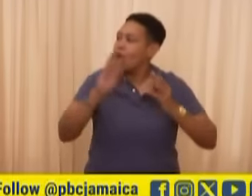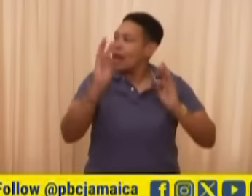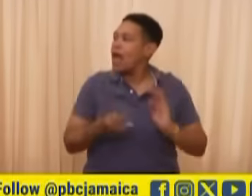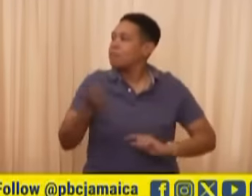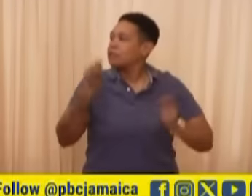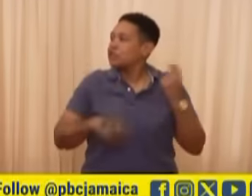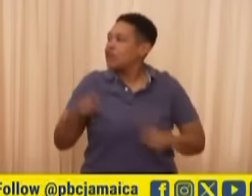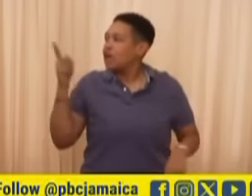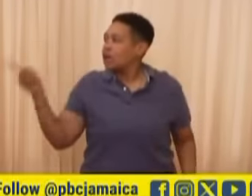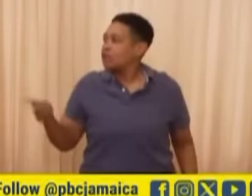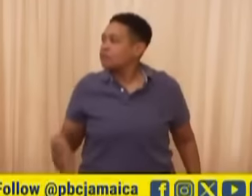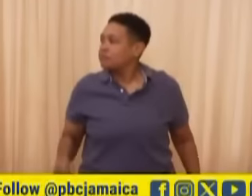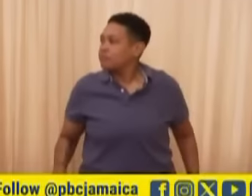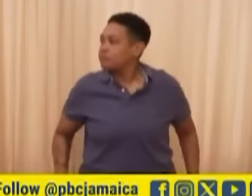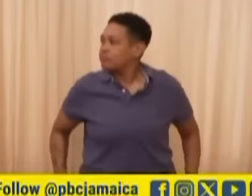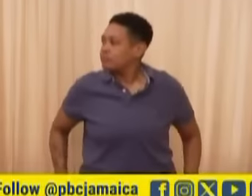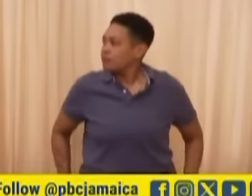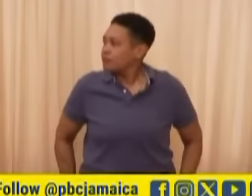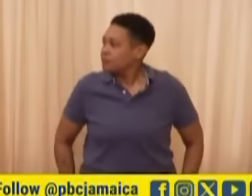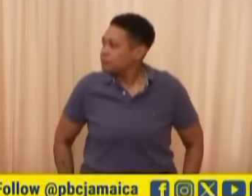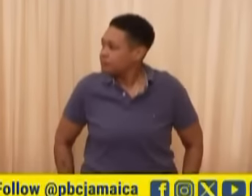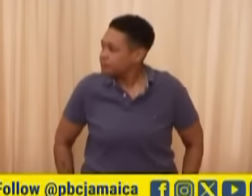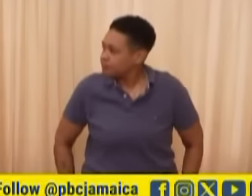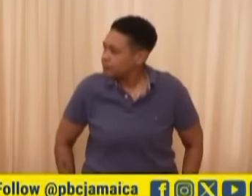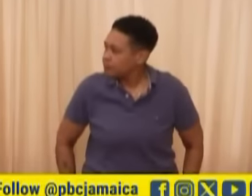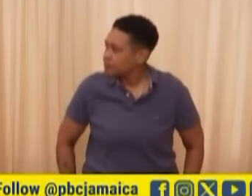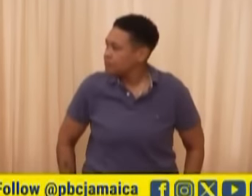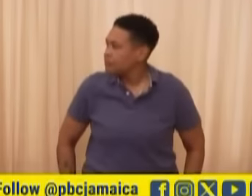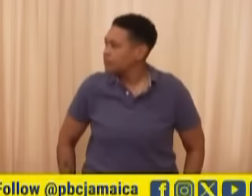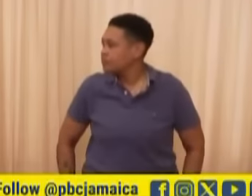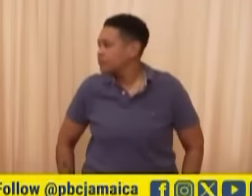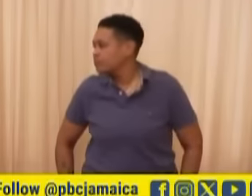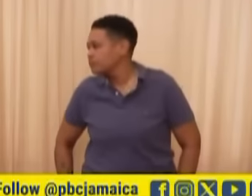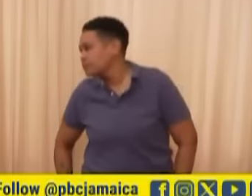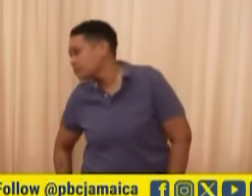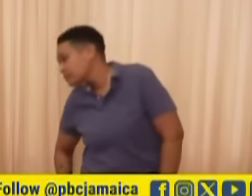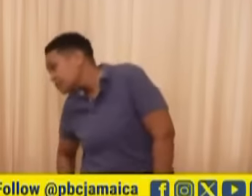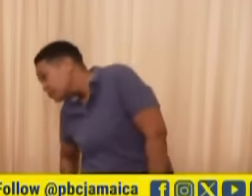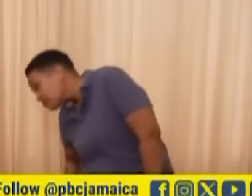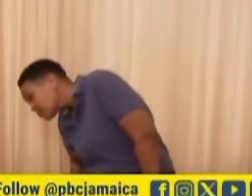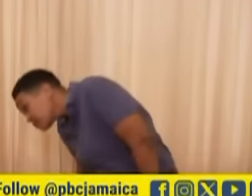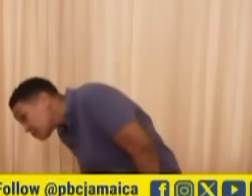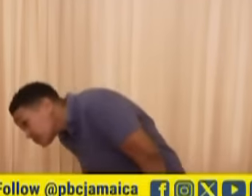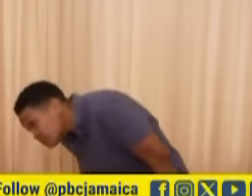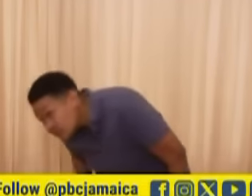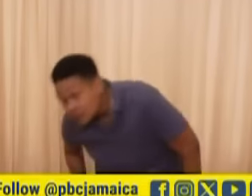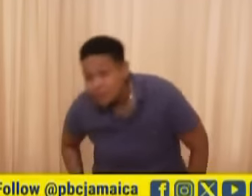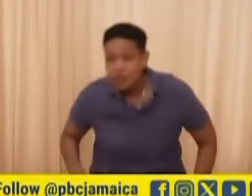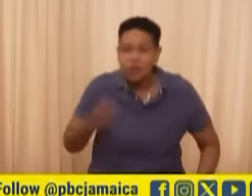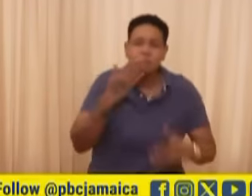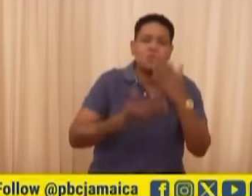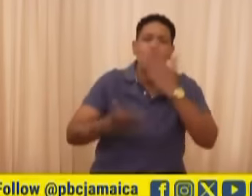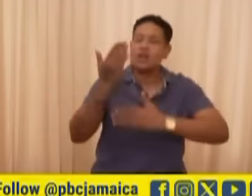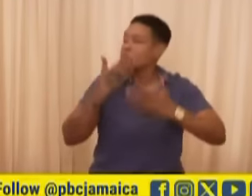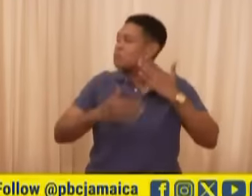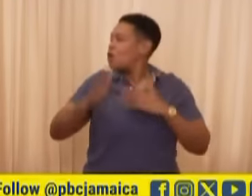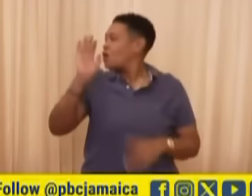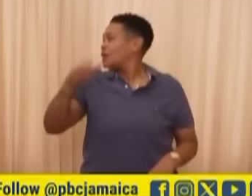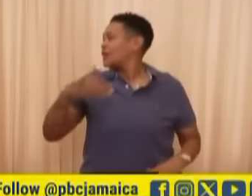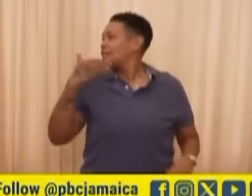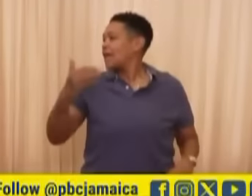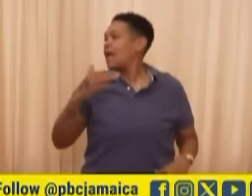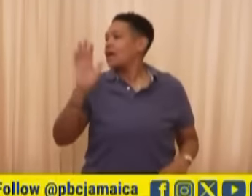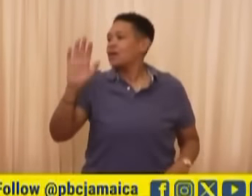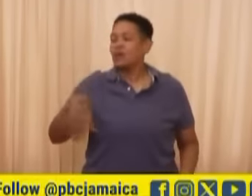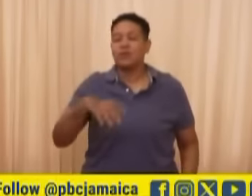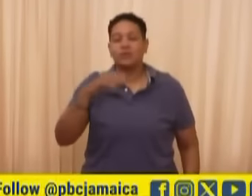Climate Change. Minister, morning. Thank you, Minister Dixon. Colleague ministers, heads of